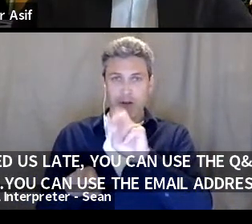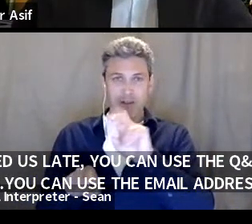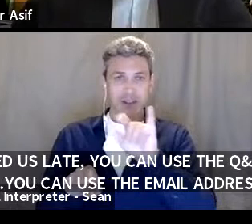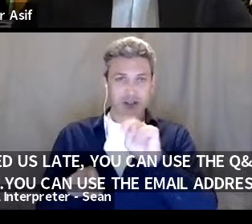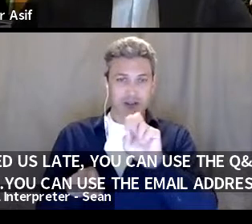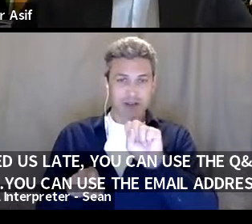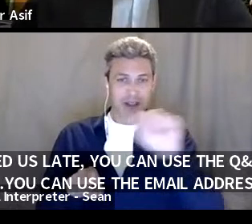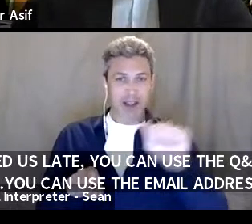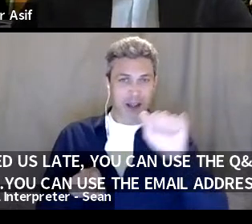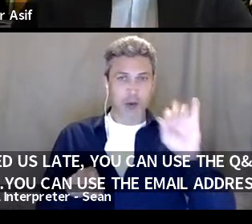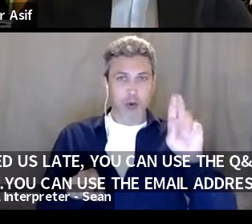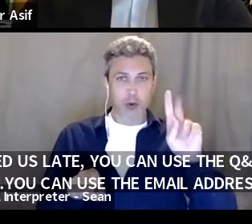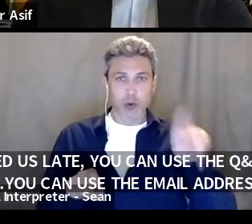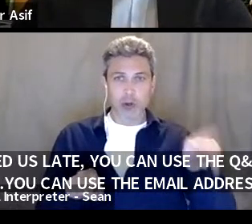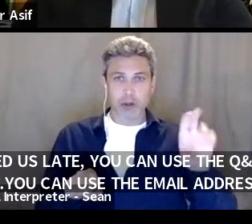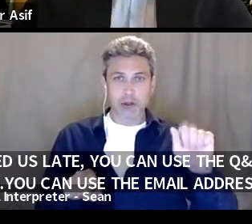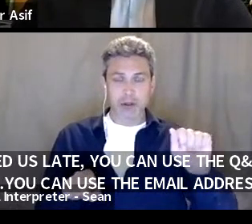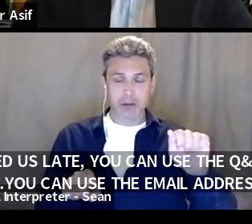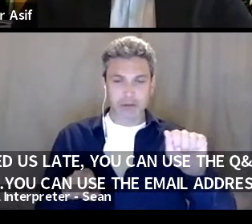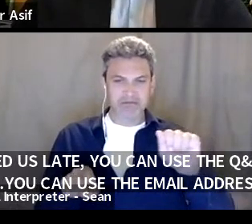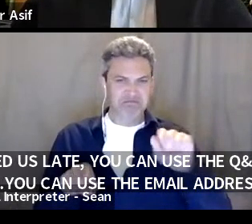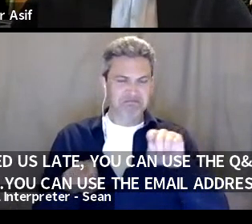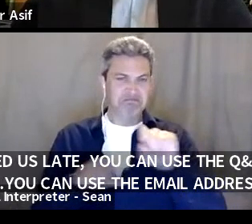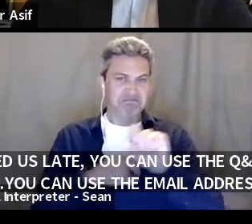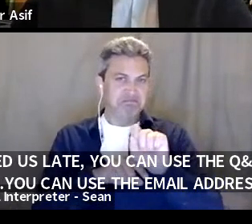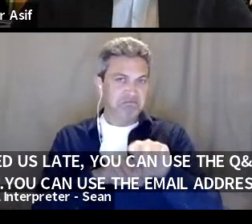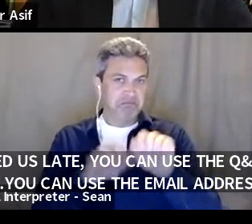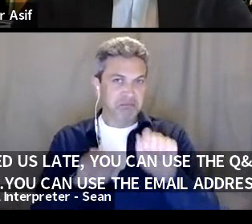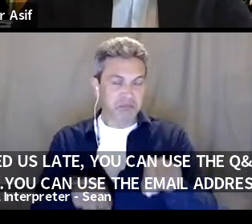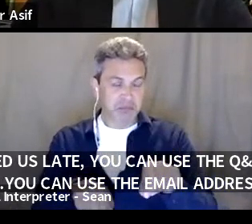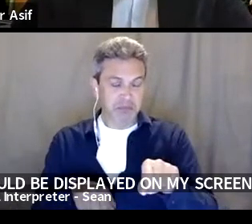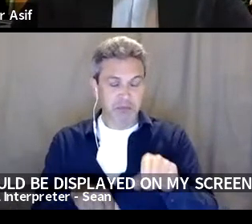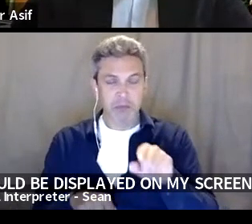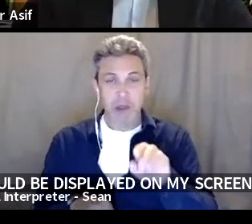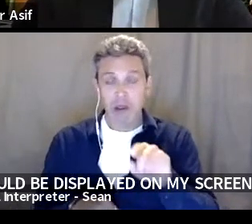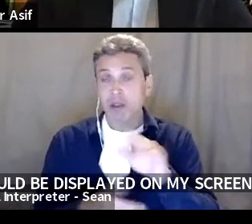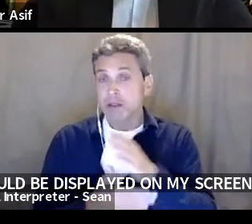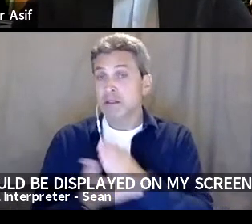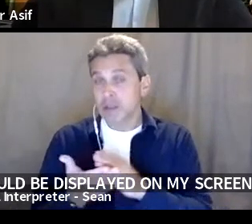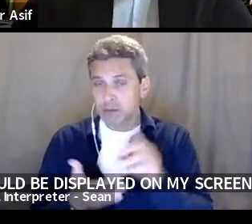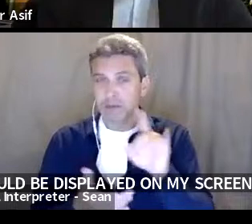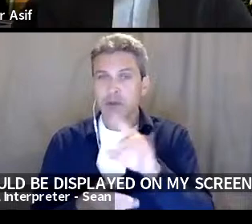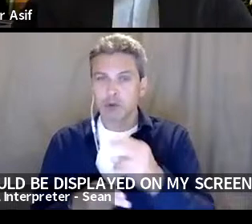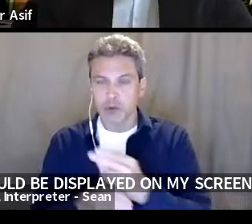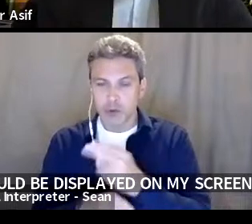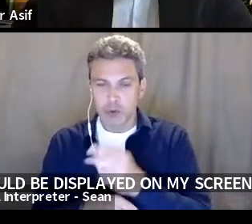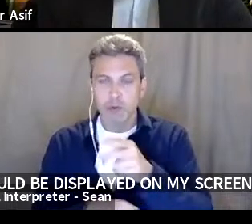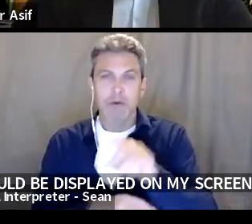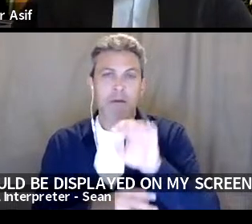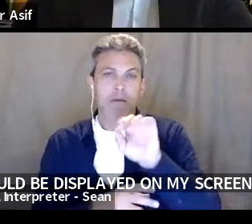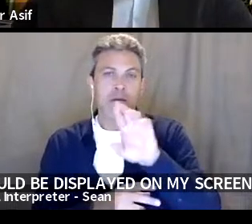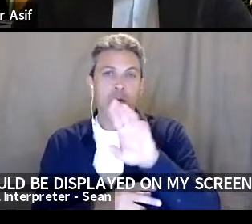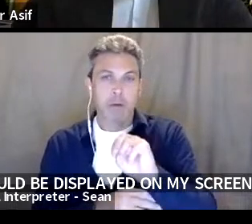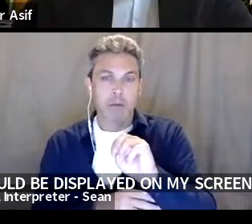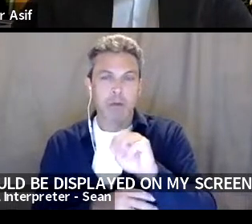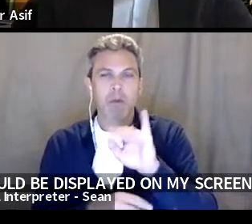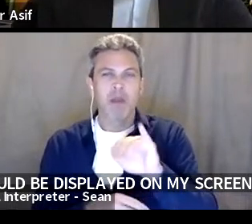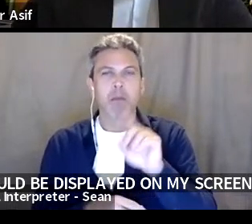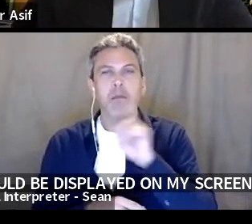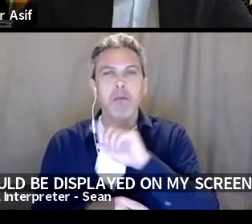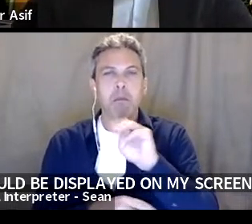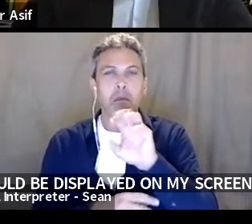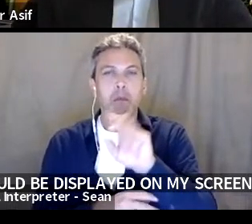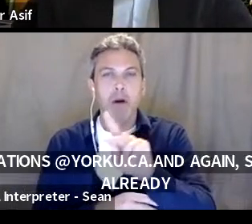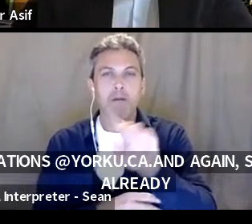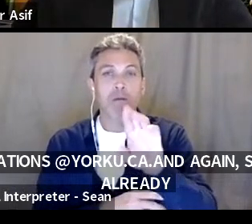conversations@yorku.ca. And again, some folks have already used the mock form to submit a question, but a reminder that mock form is now